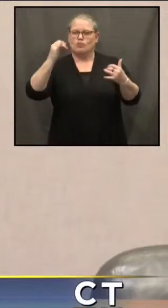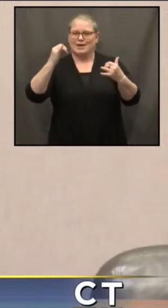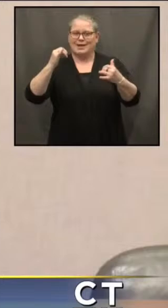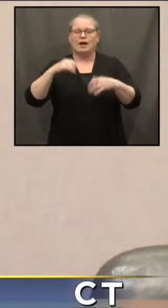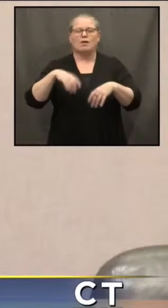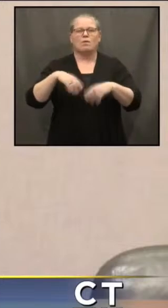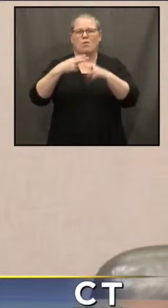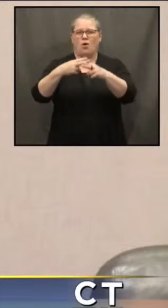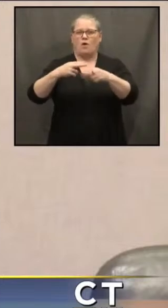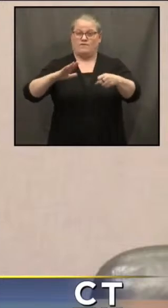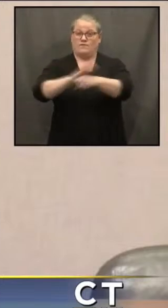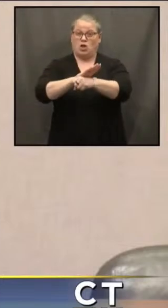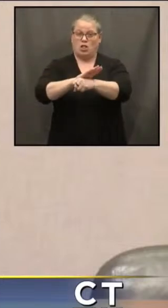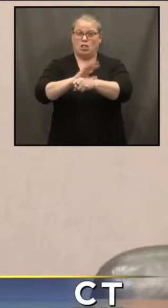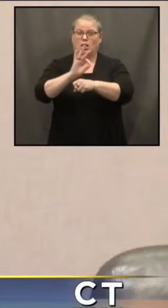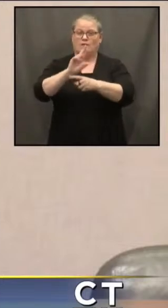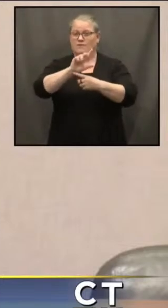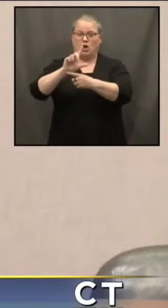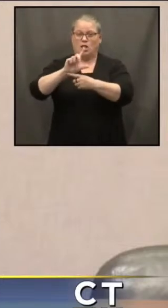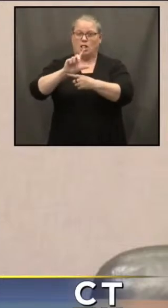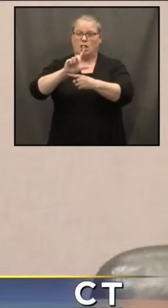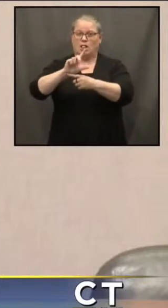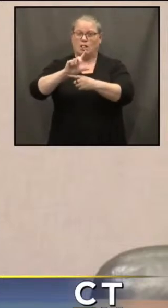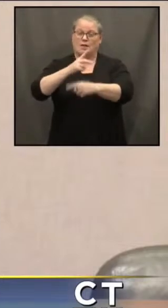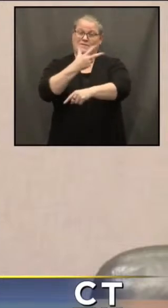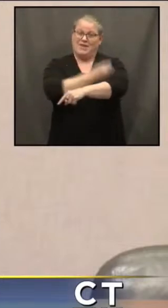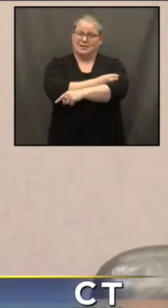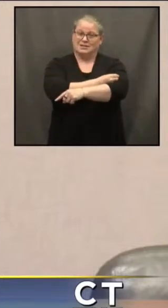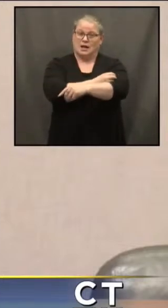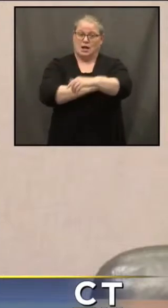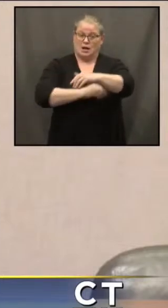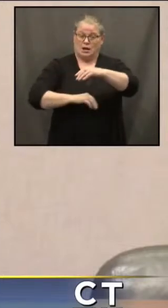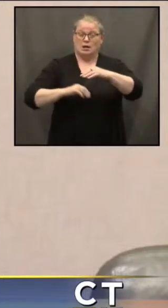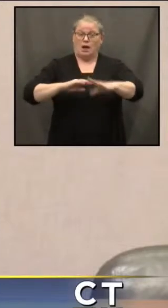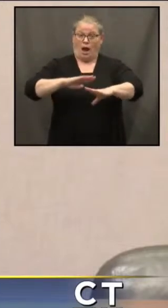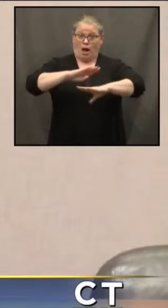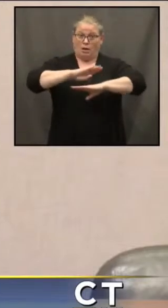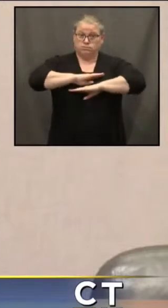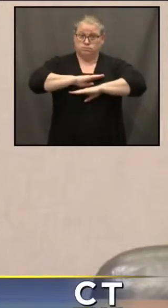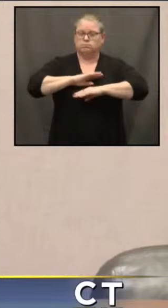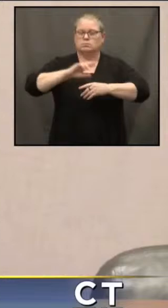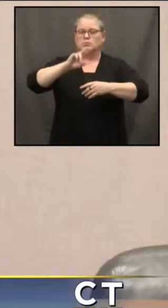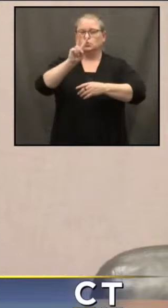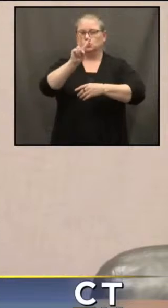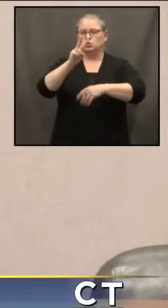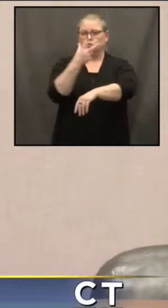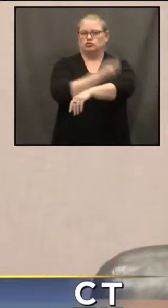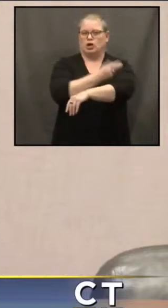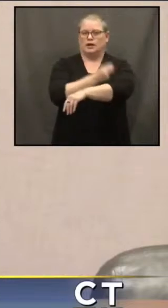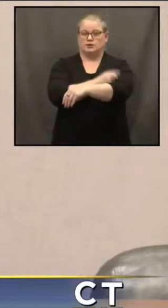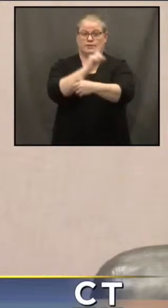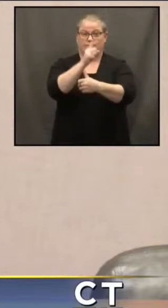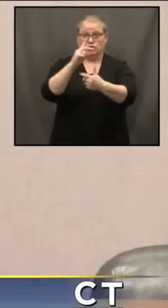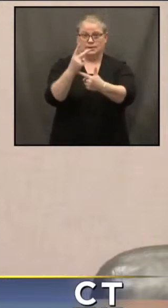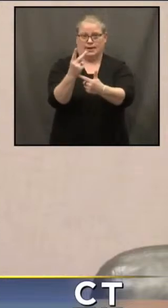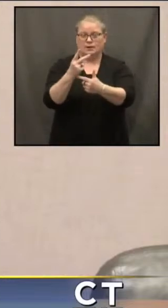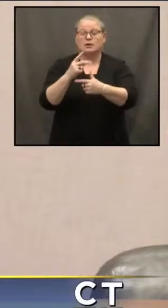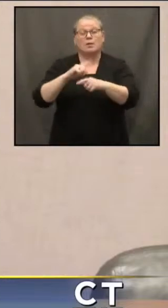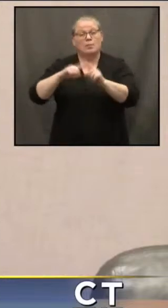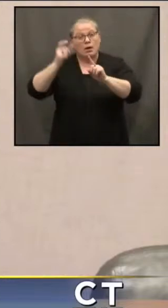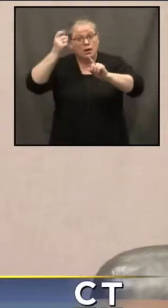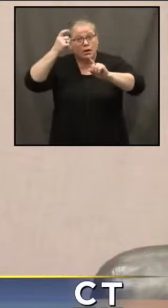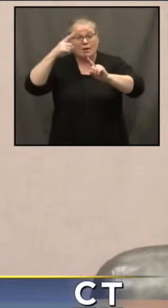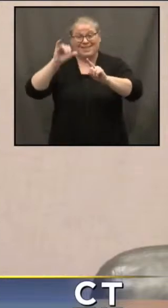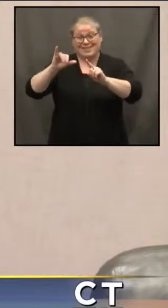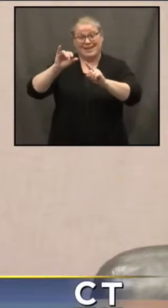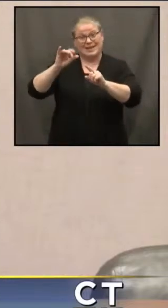seen through this pandemic, we get new information. We keep learning new things about this virus. We also are learning new